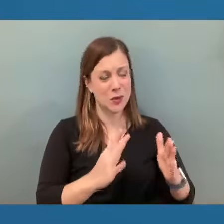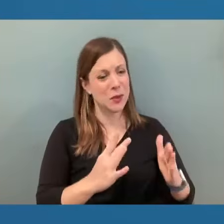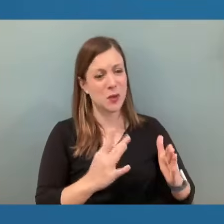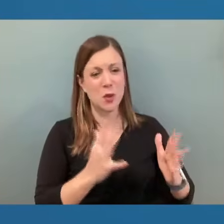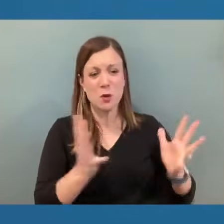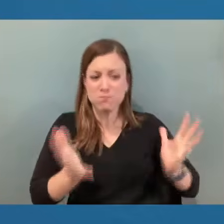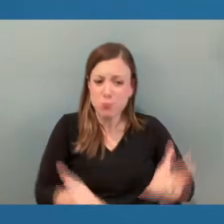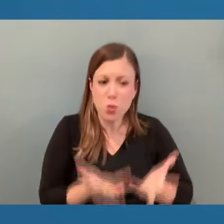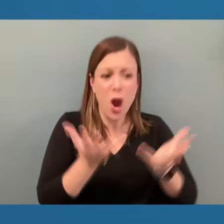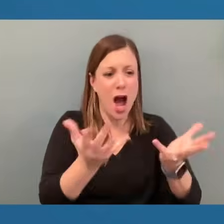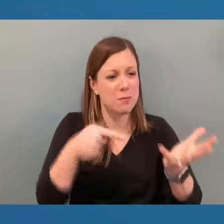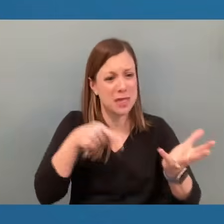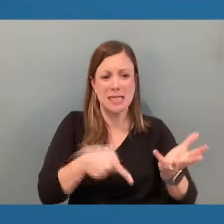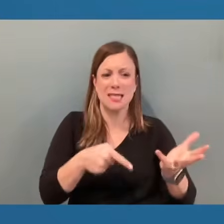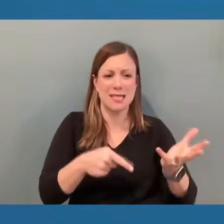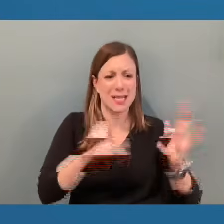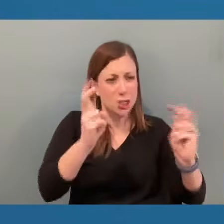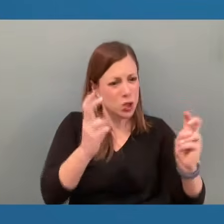year. Thank you.